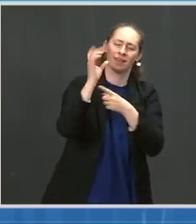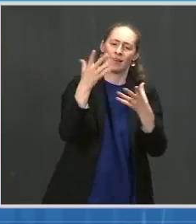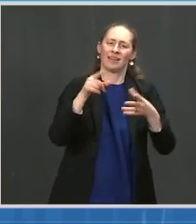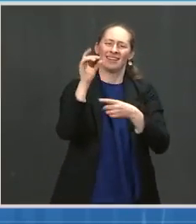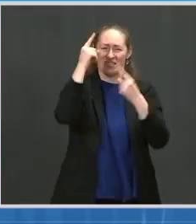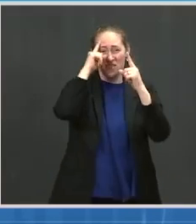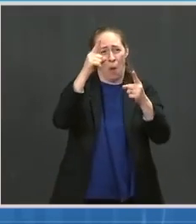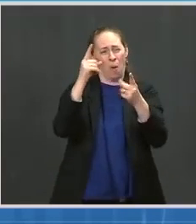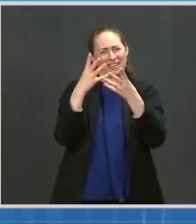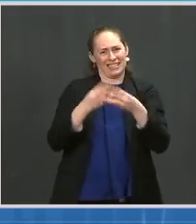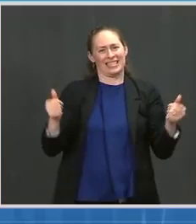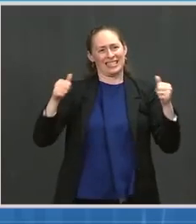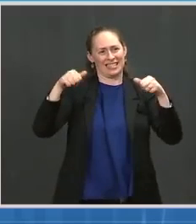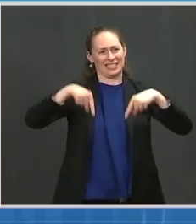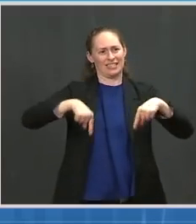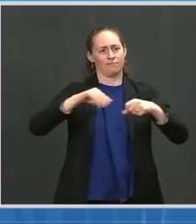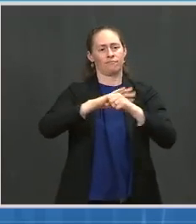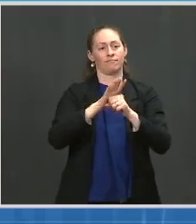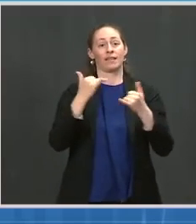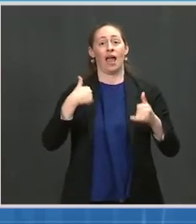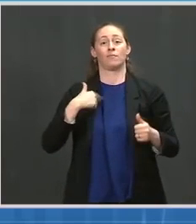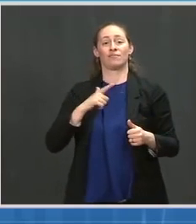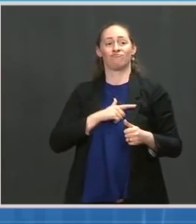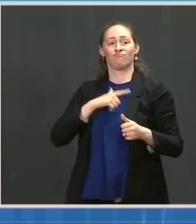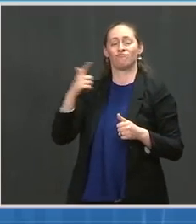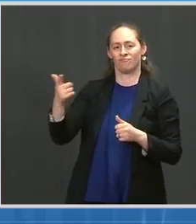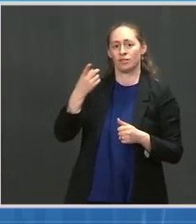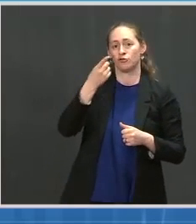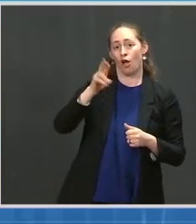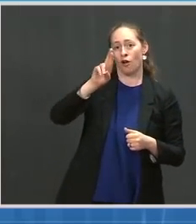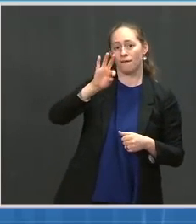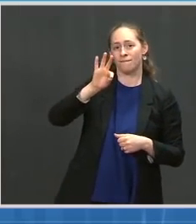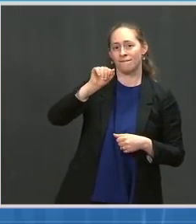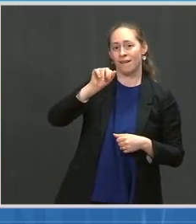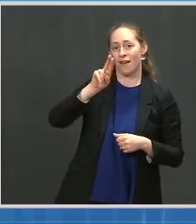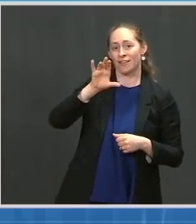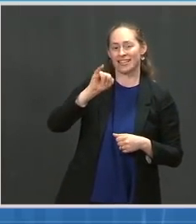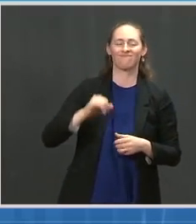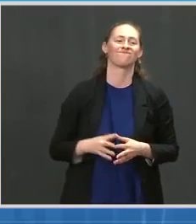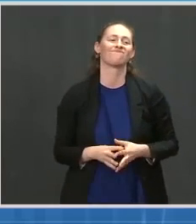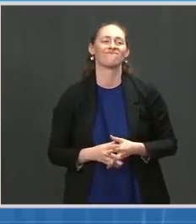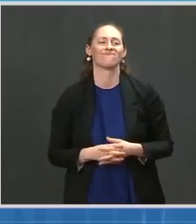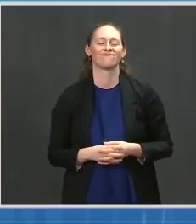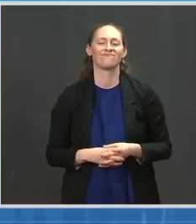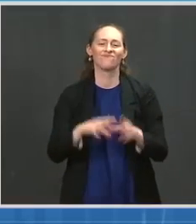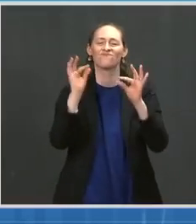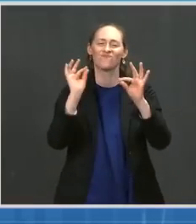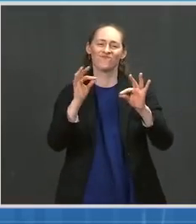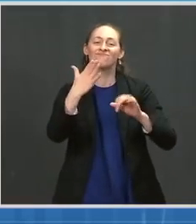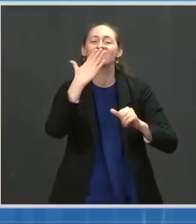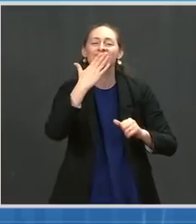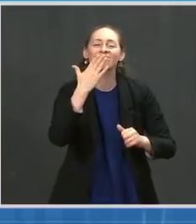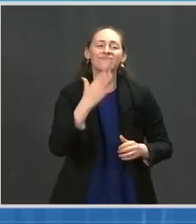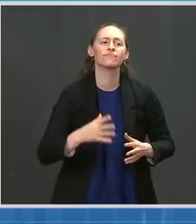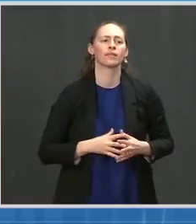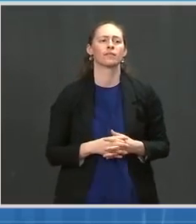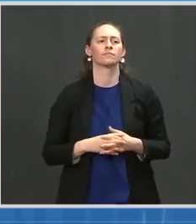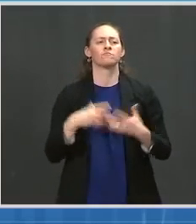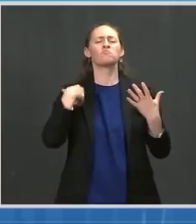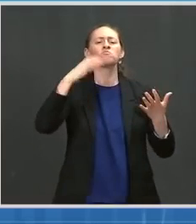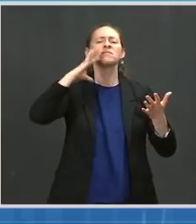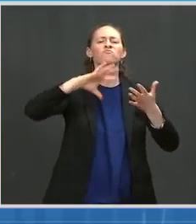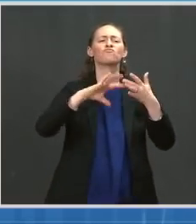turn things over to Dr. Fauci. Thank you very much, Dr. Walensky. What I'd like to do over the next few minutes is